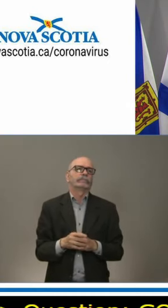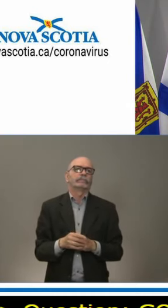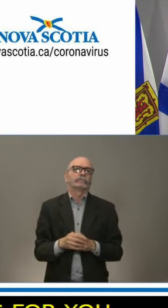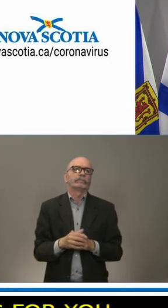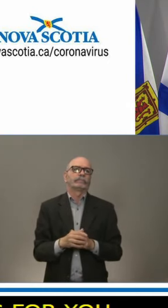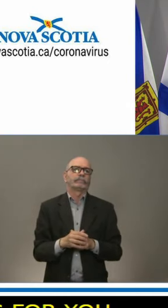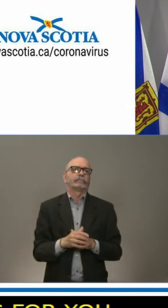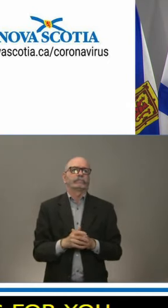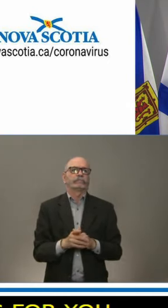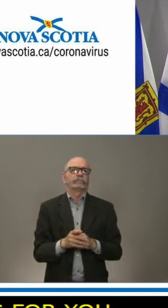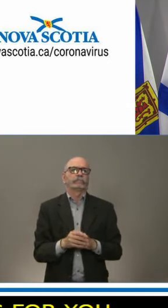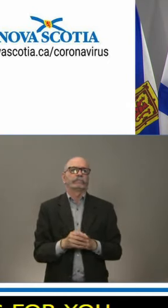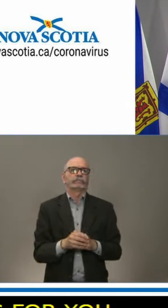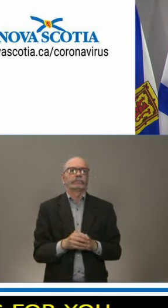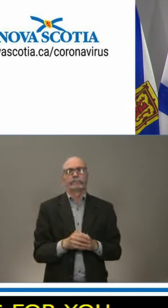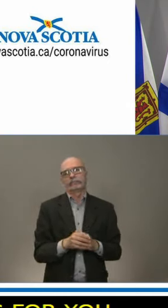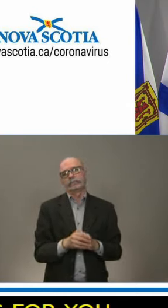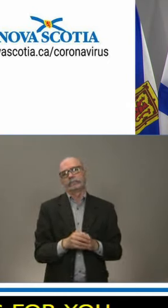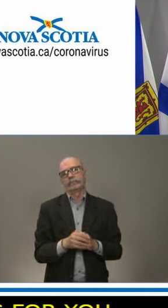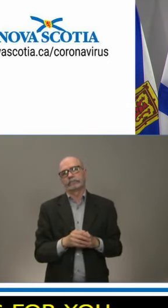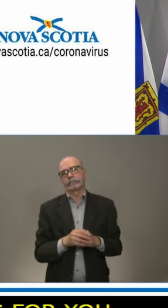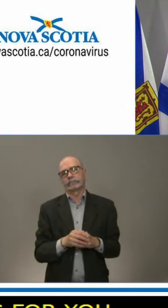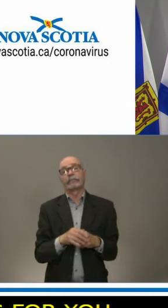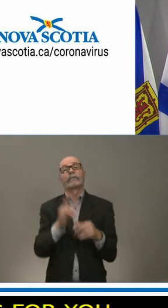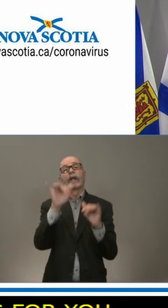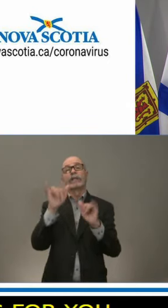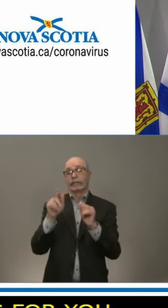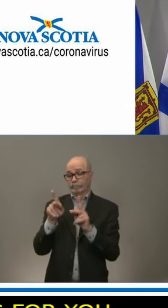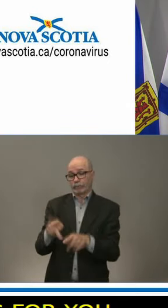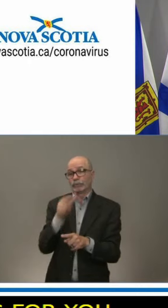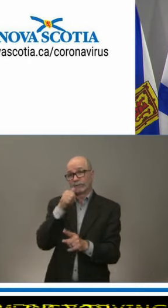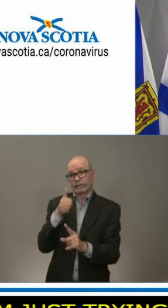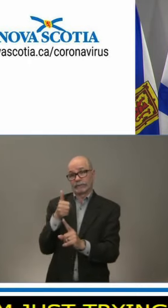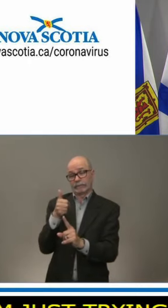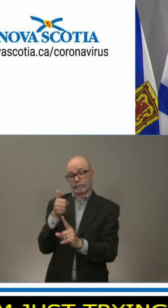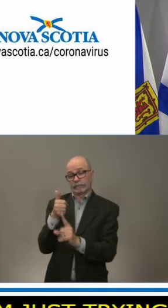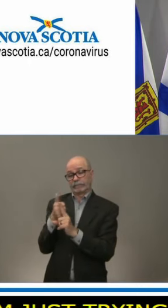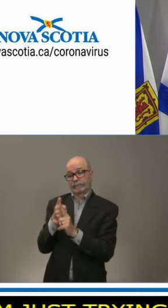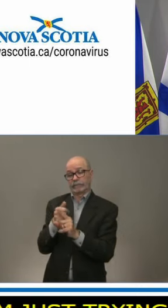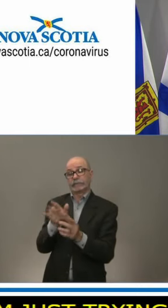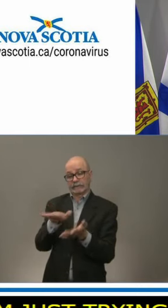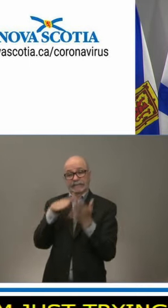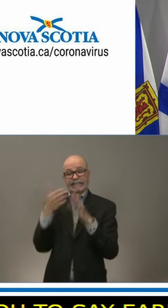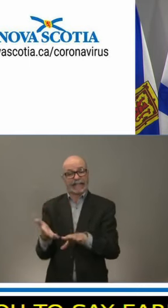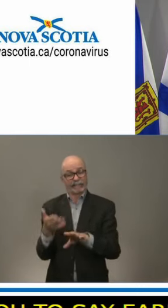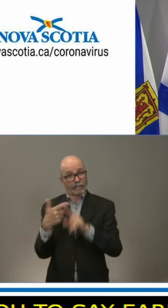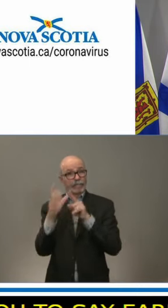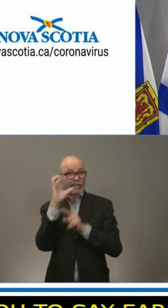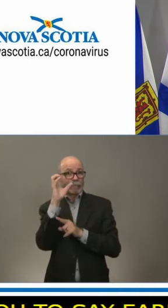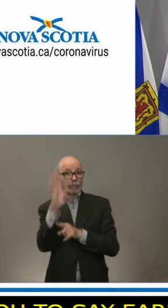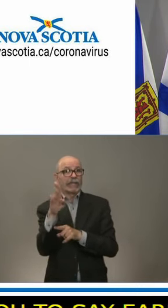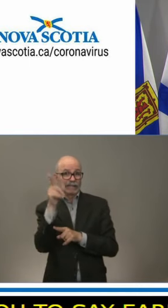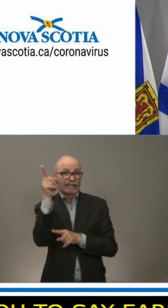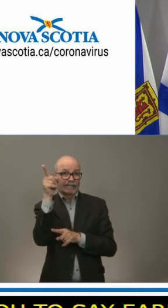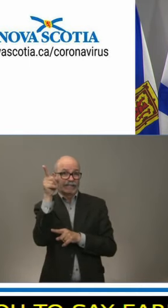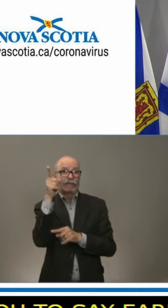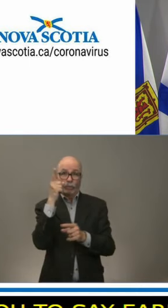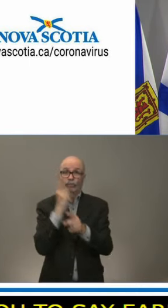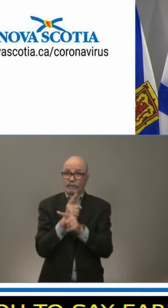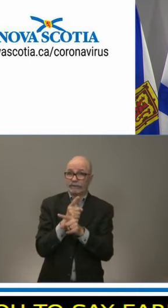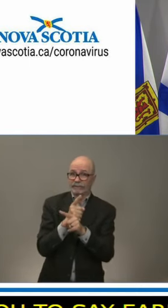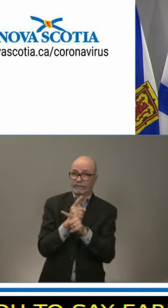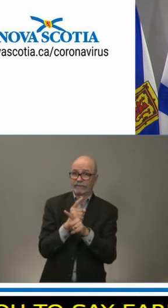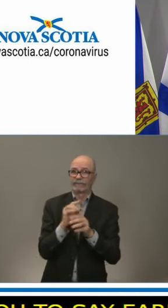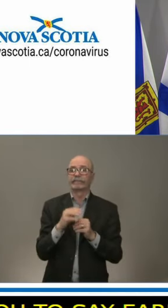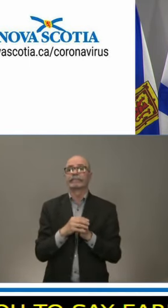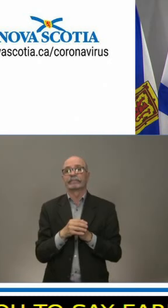the death was at Cape Breton Regional Hospital. And further to that, based on what you do know about what happened